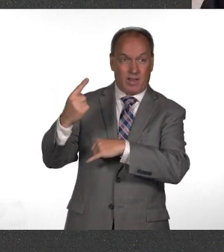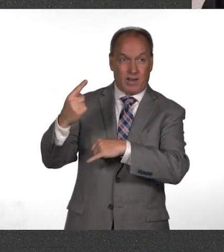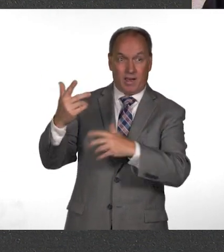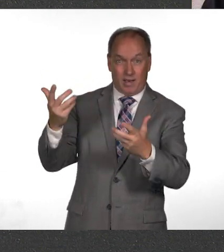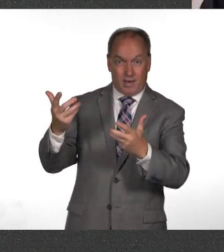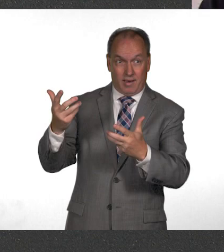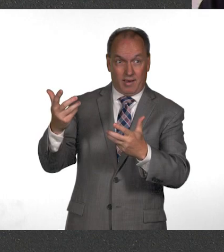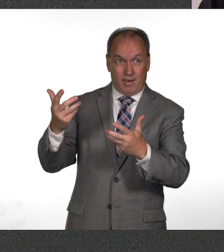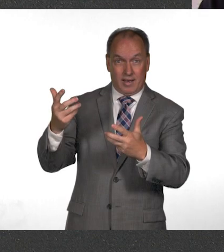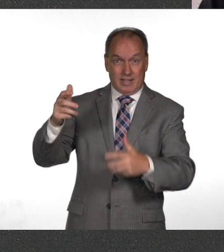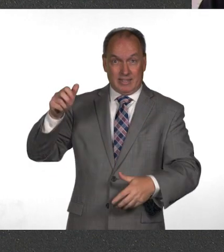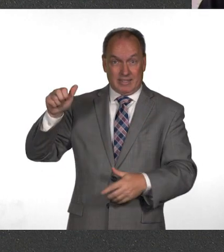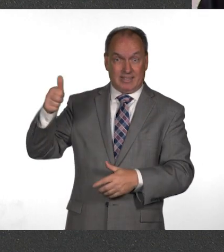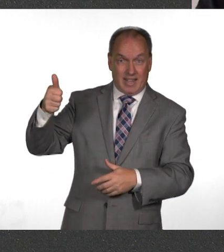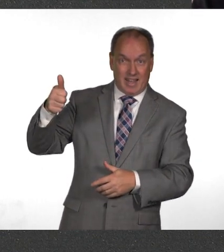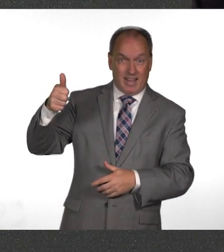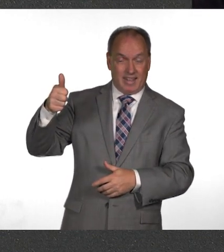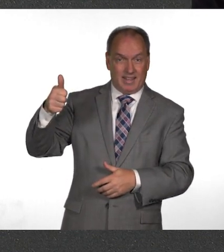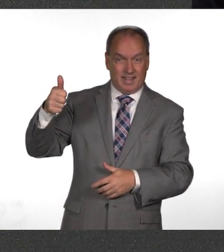And